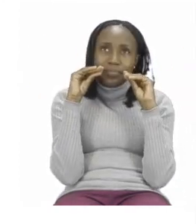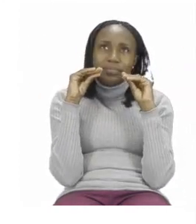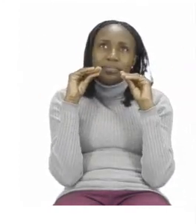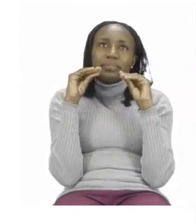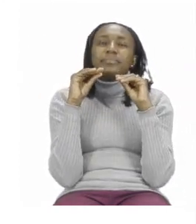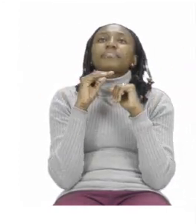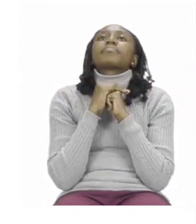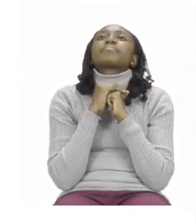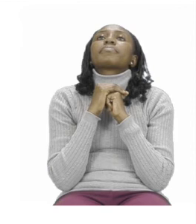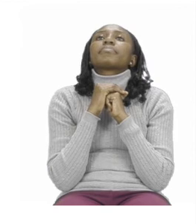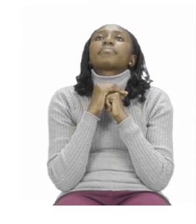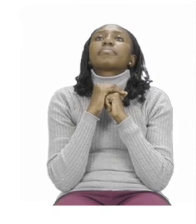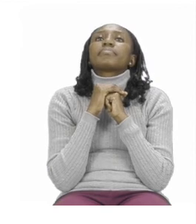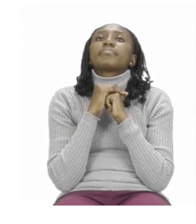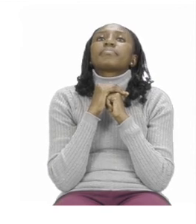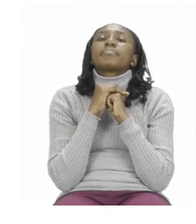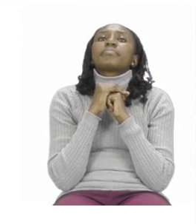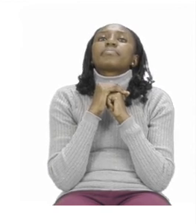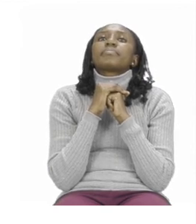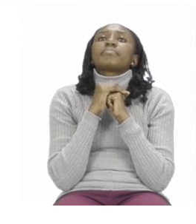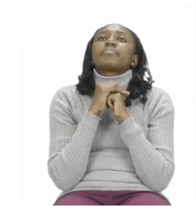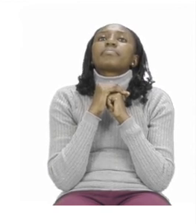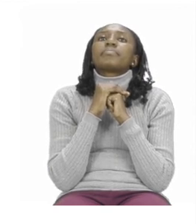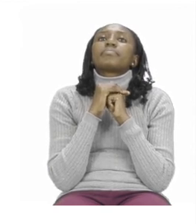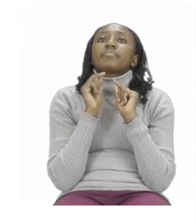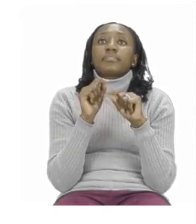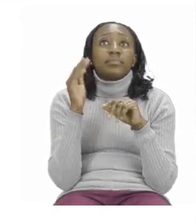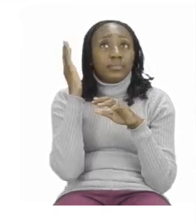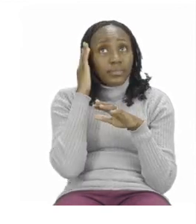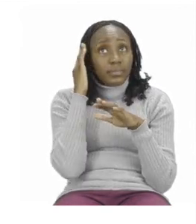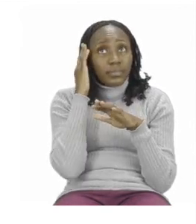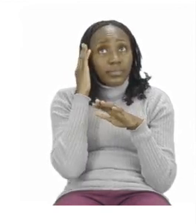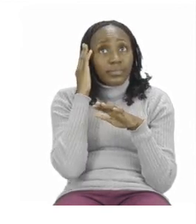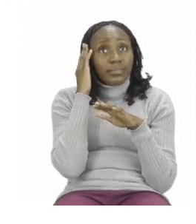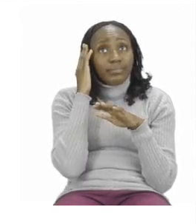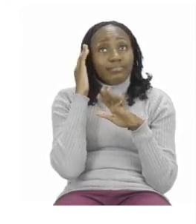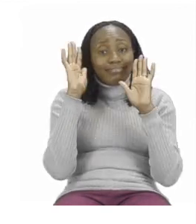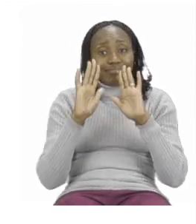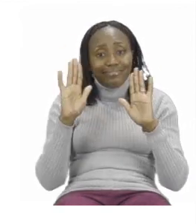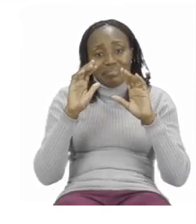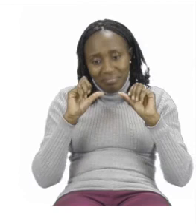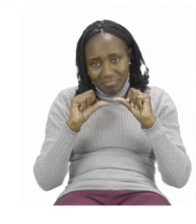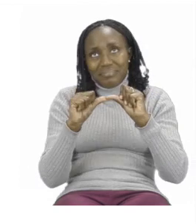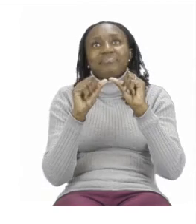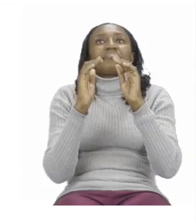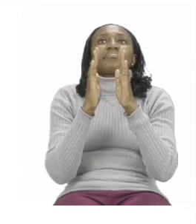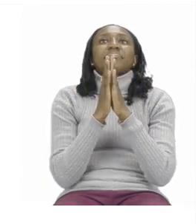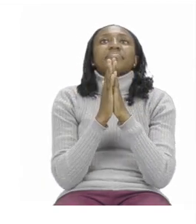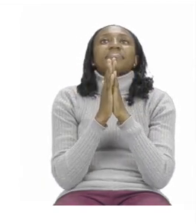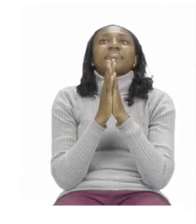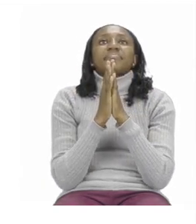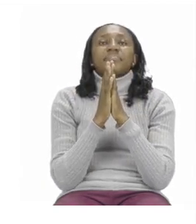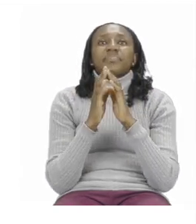So now that we know which picture to color, you can go ahead and use